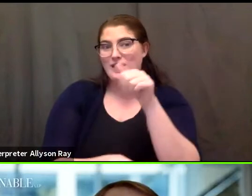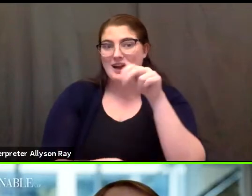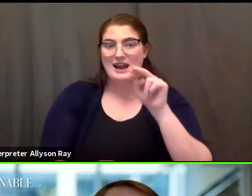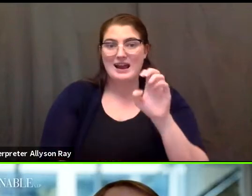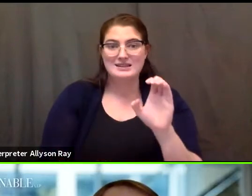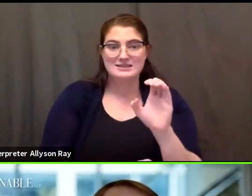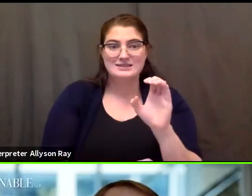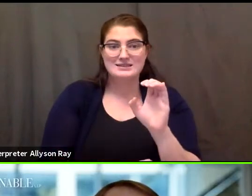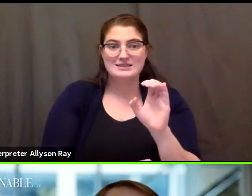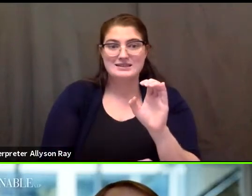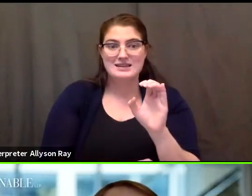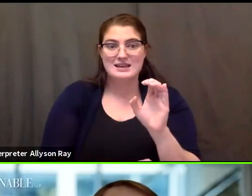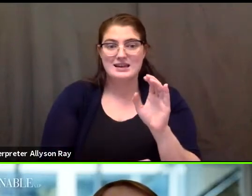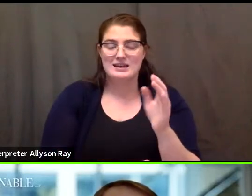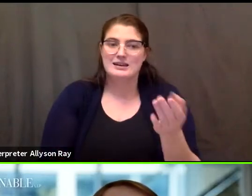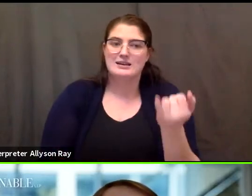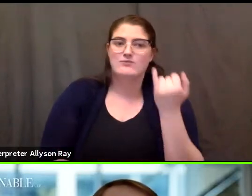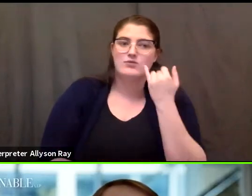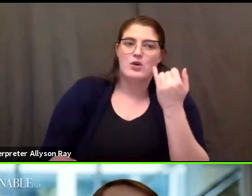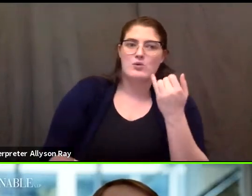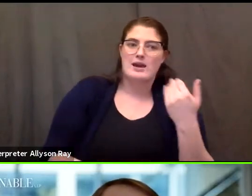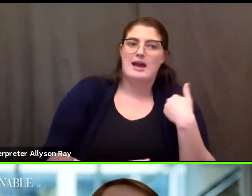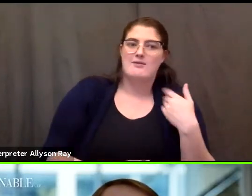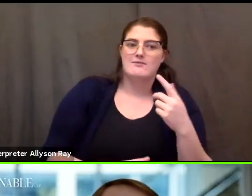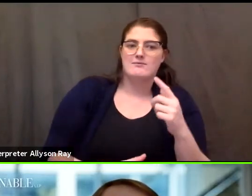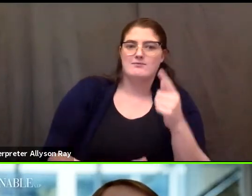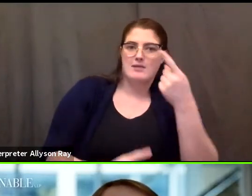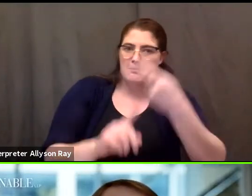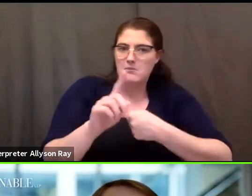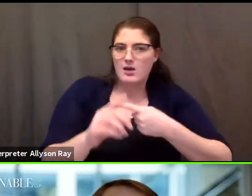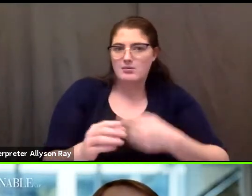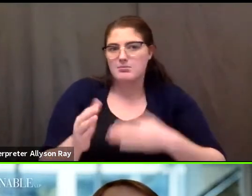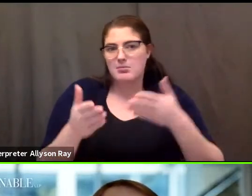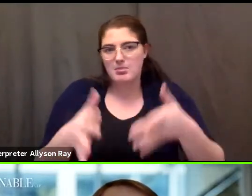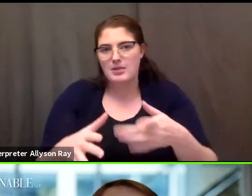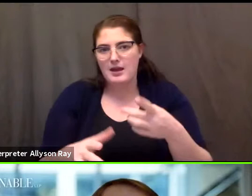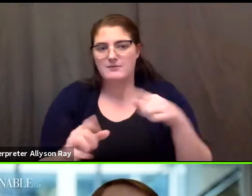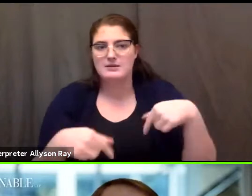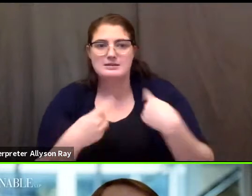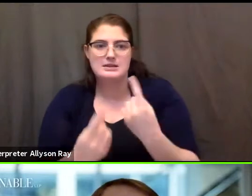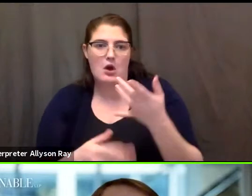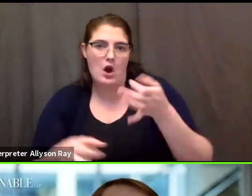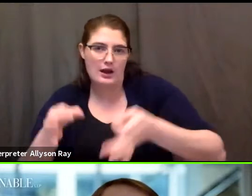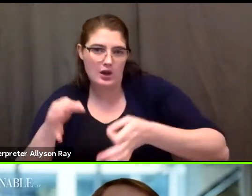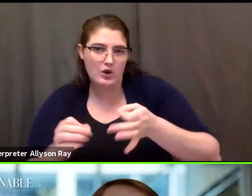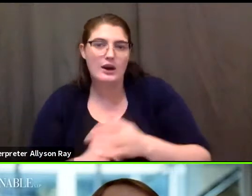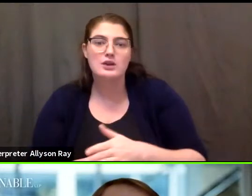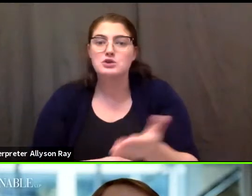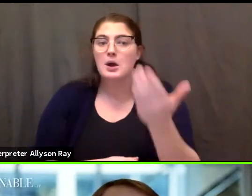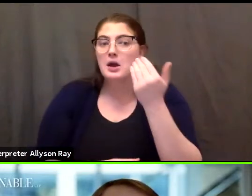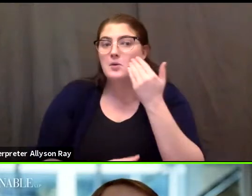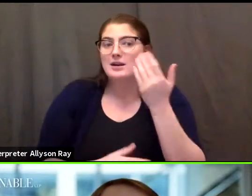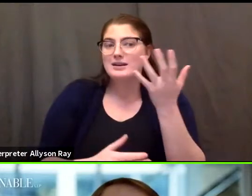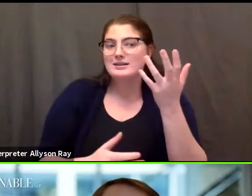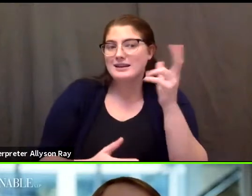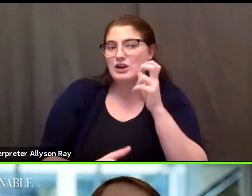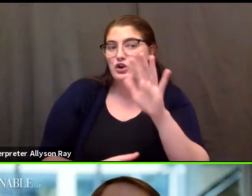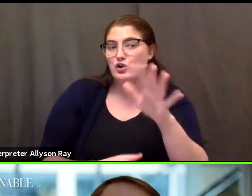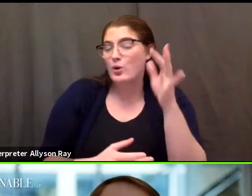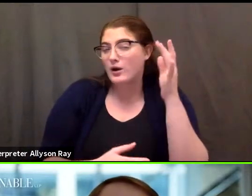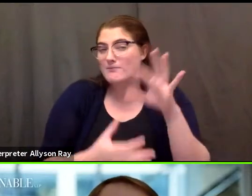though we still have another month or so till our hearing. We wanted to go through some of our thoughts and get your feedback as